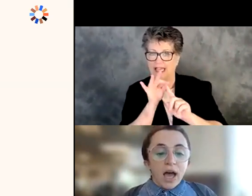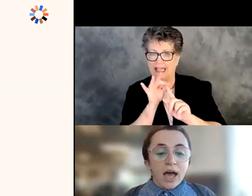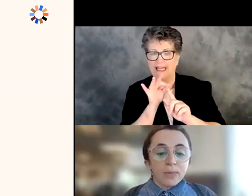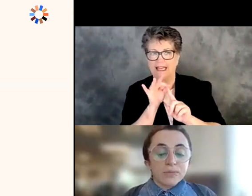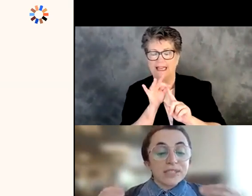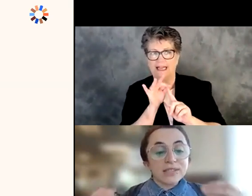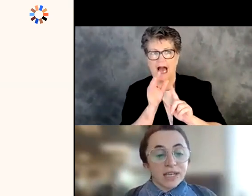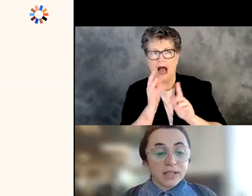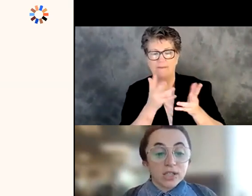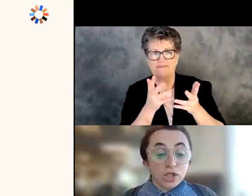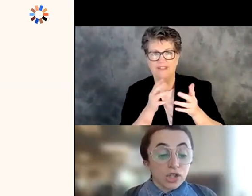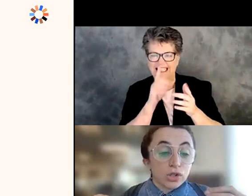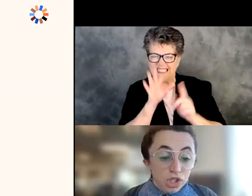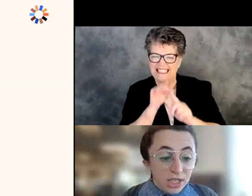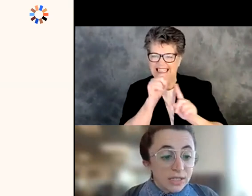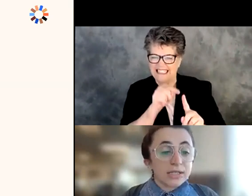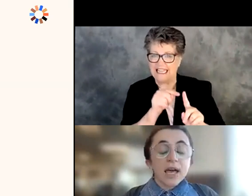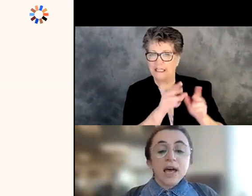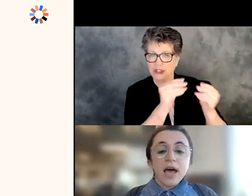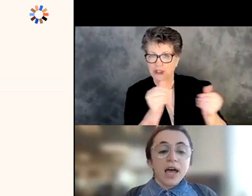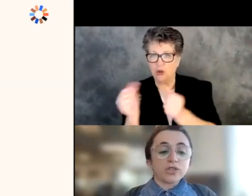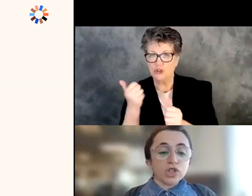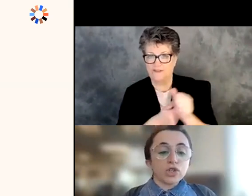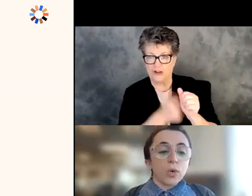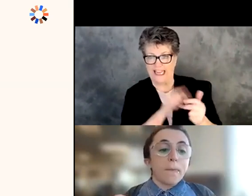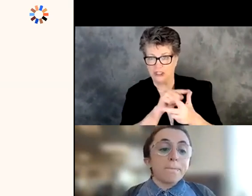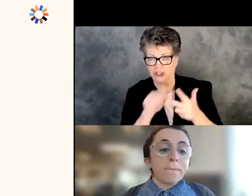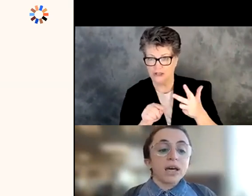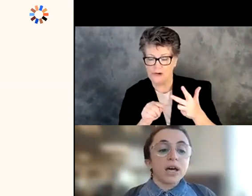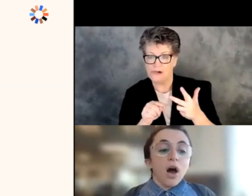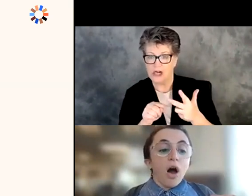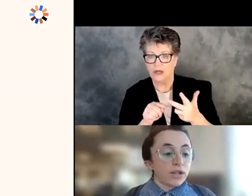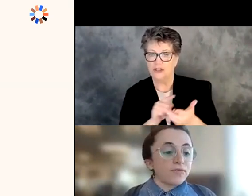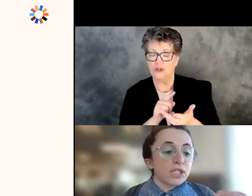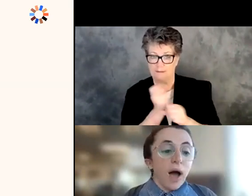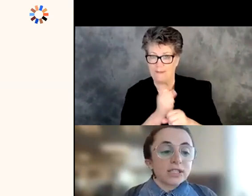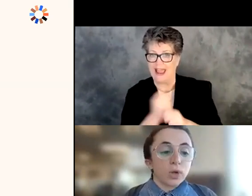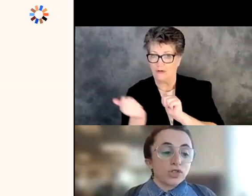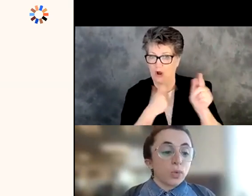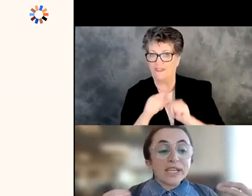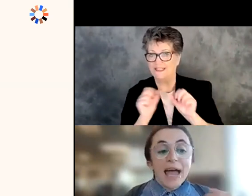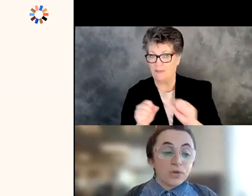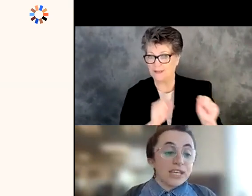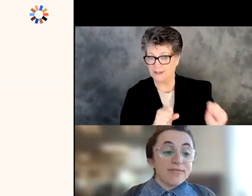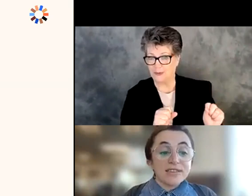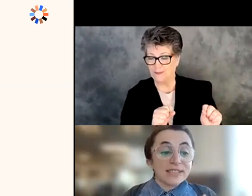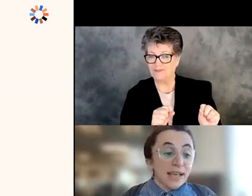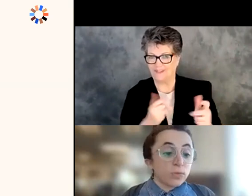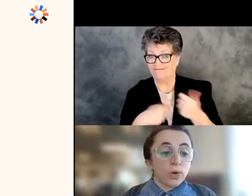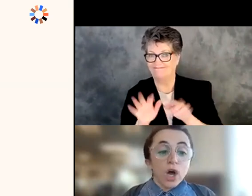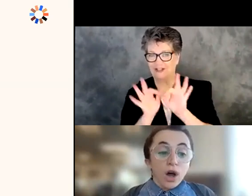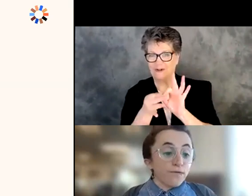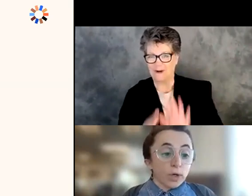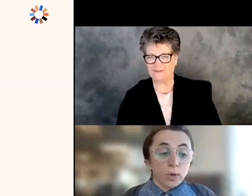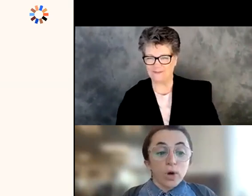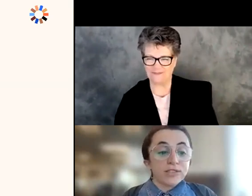particularly distinct solutions to make all of these possible. And so we need housing that is